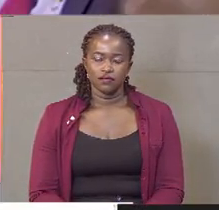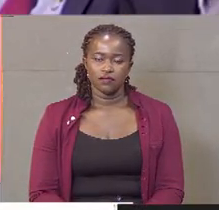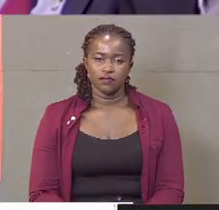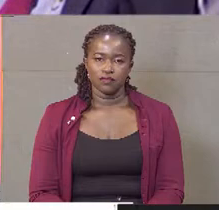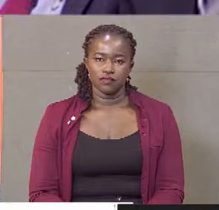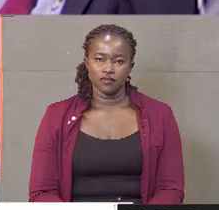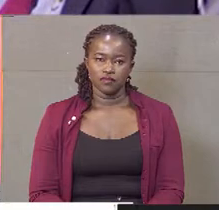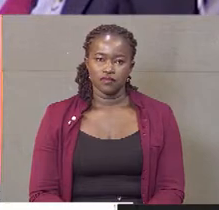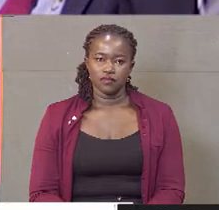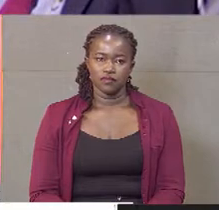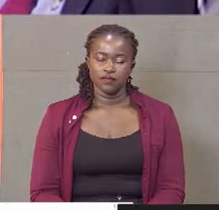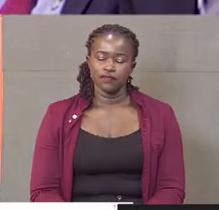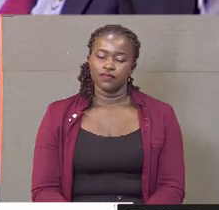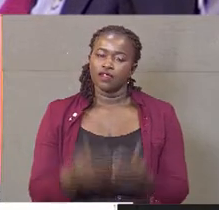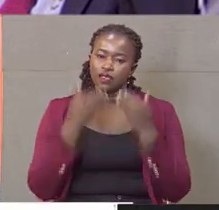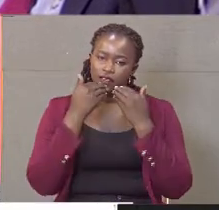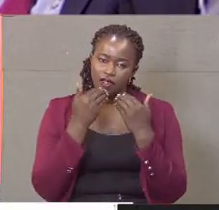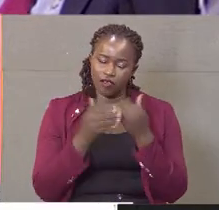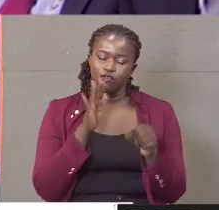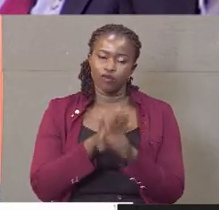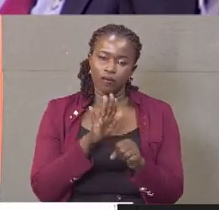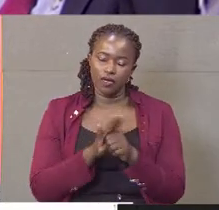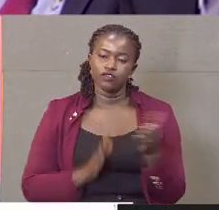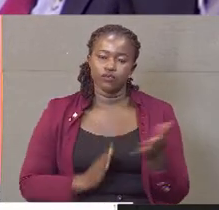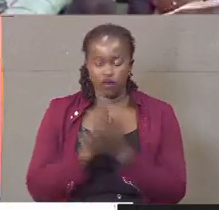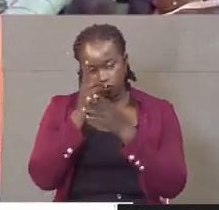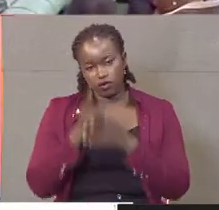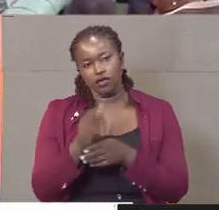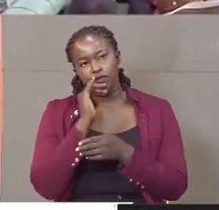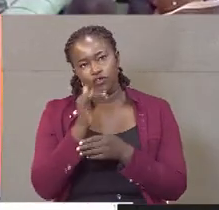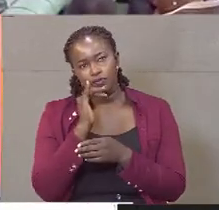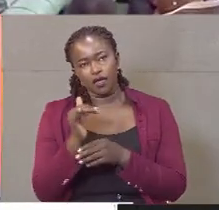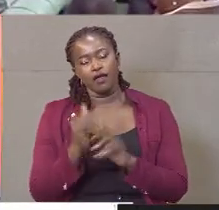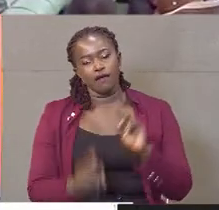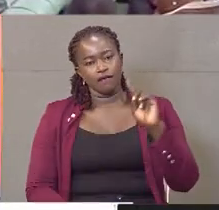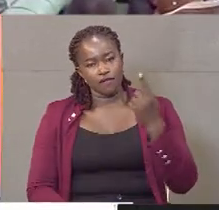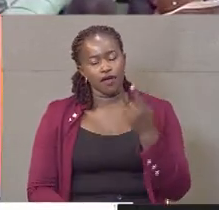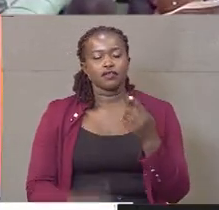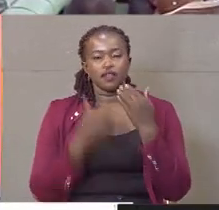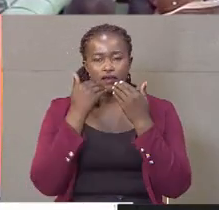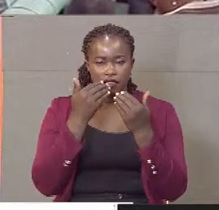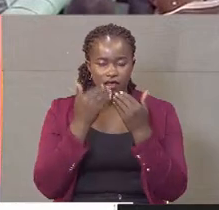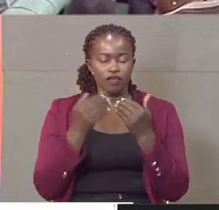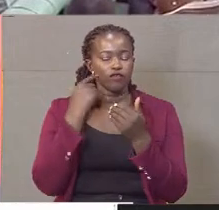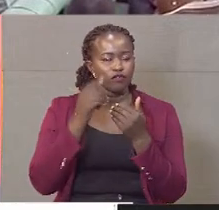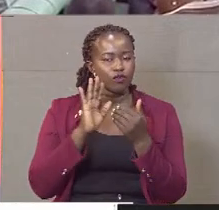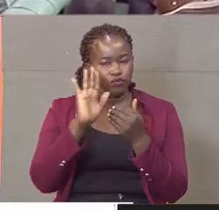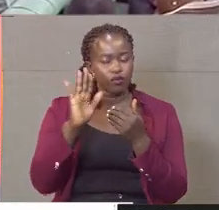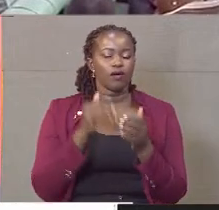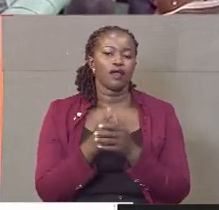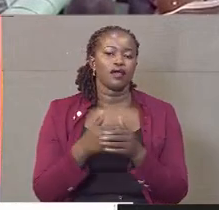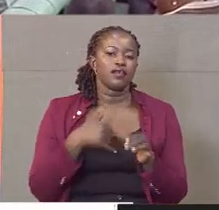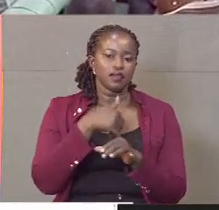Thank you very much, Right Honourable Speaker. First of all, I want to thank you for your intervention.